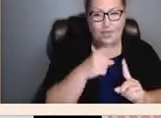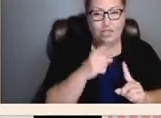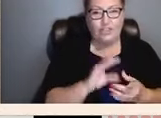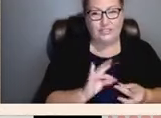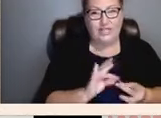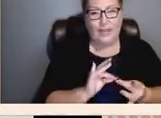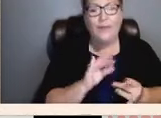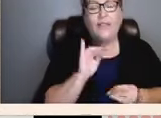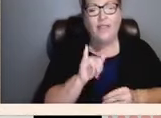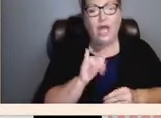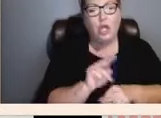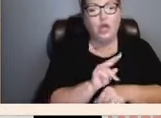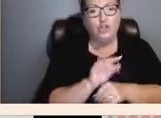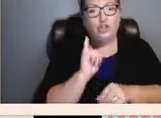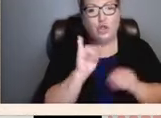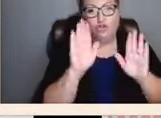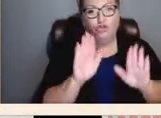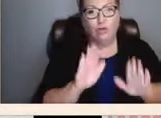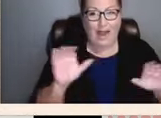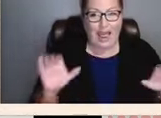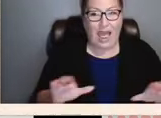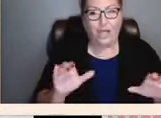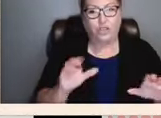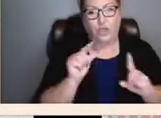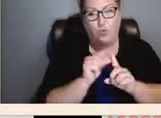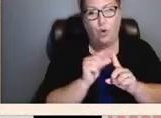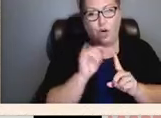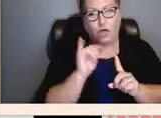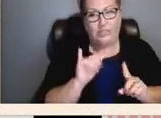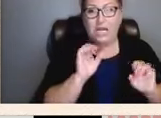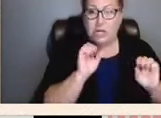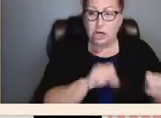these great action words that are doable.